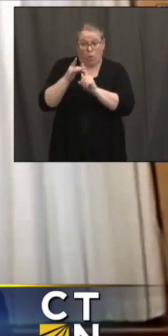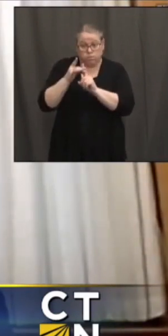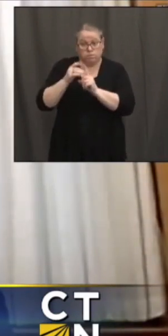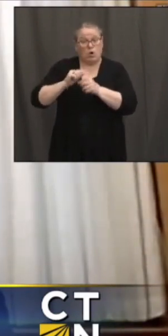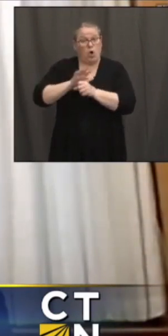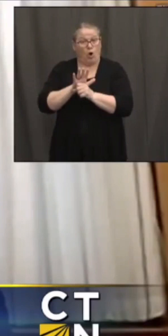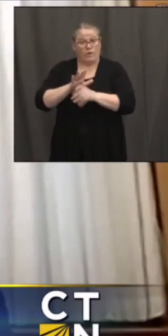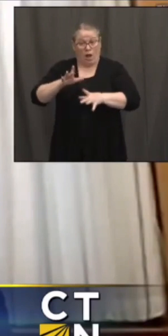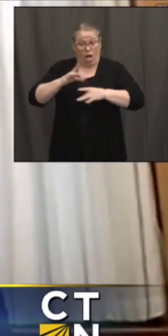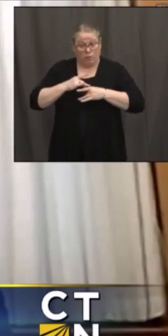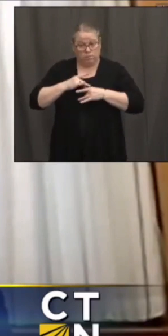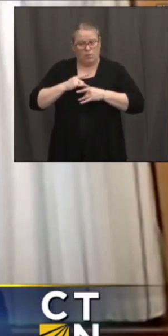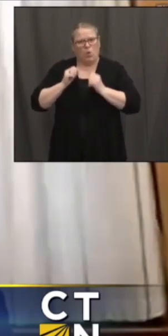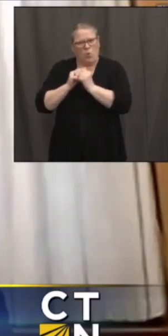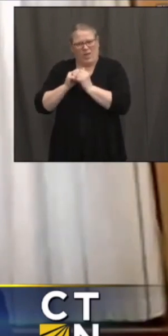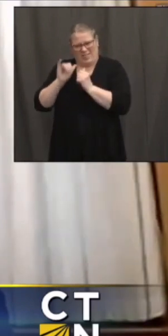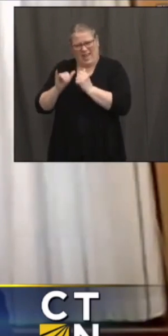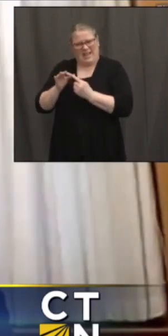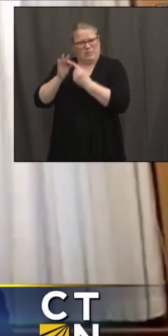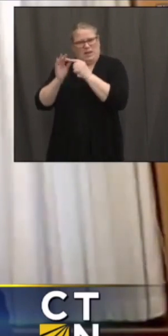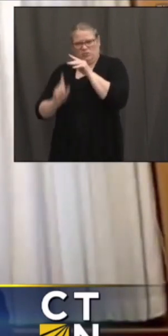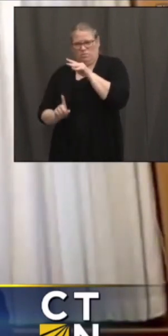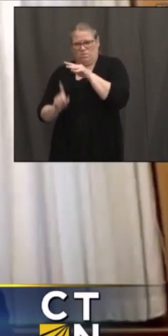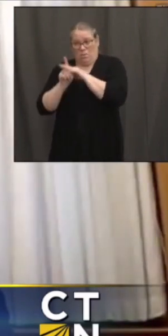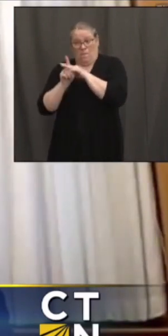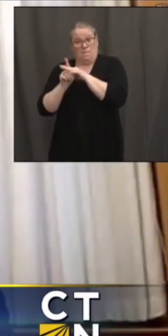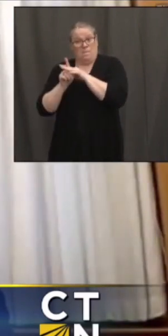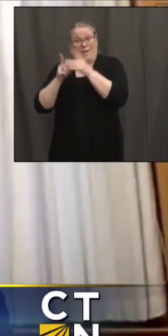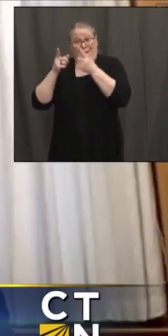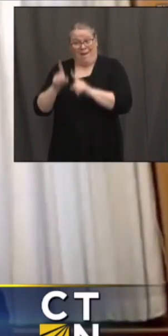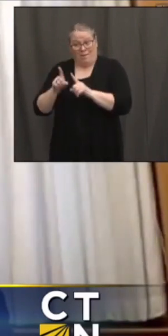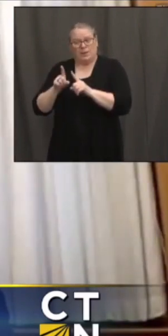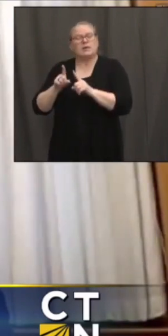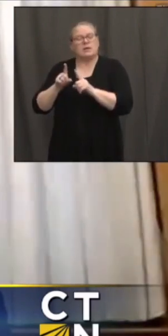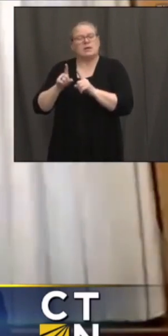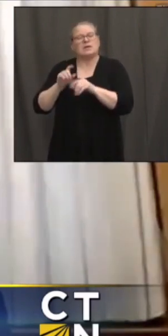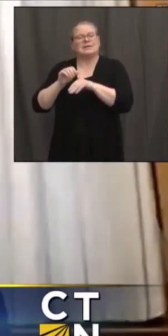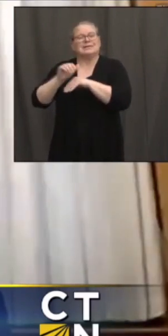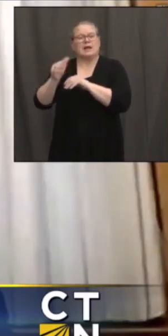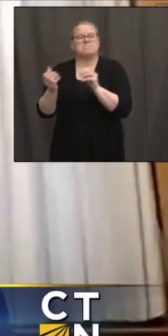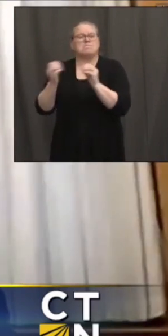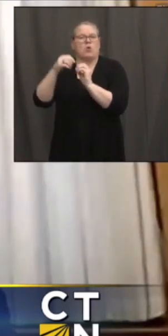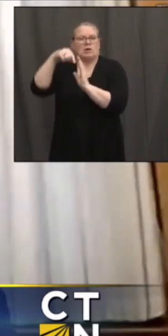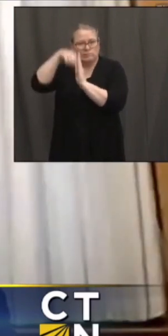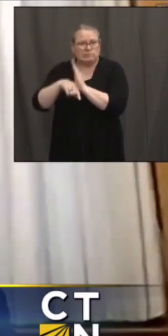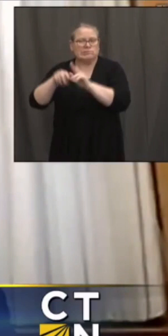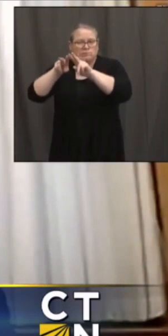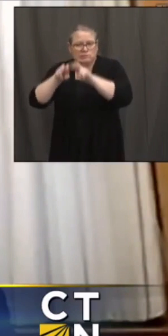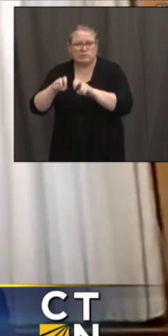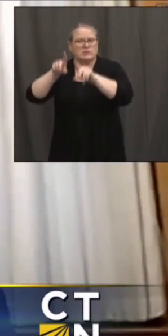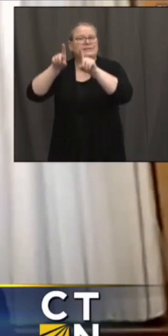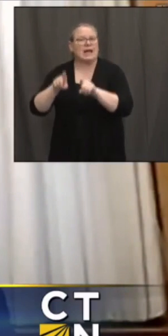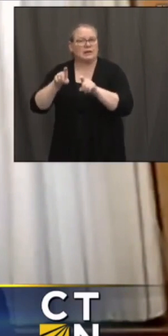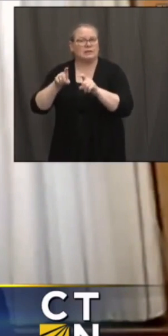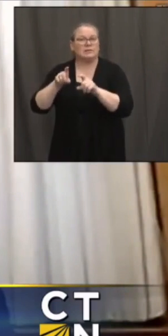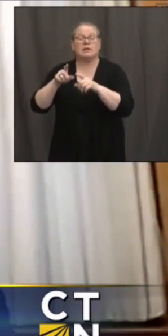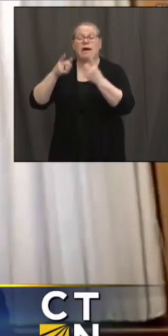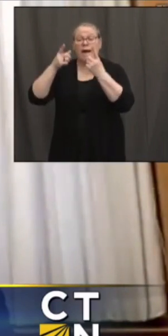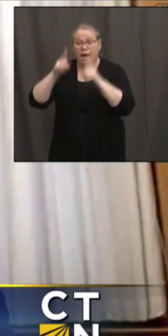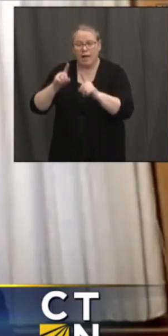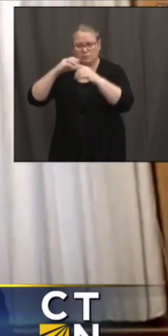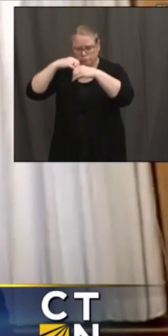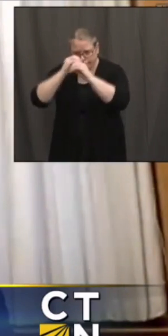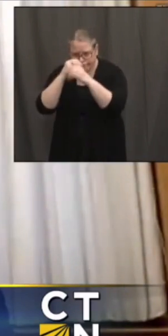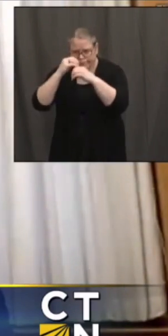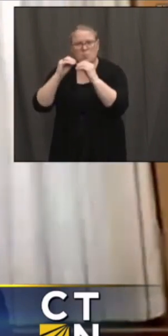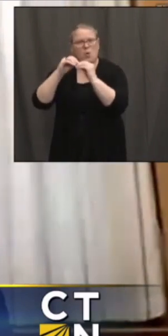only been these 8 that have turned up as the UK variant. So again, we know, as